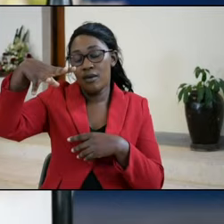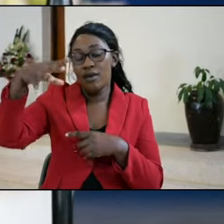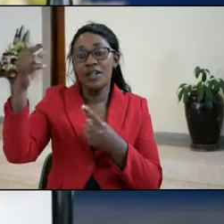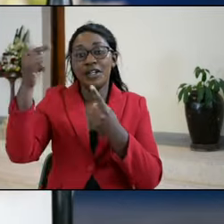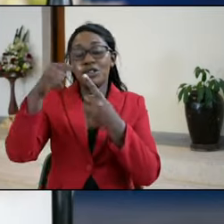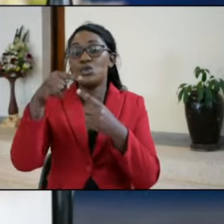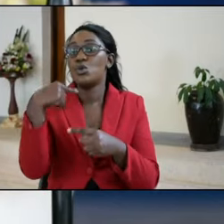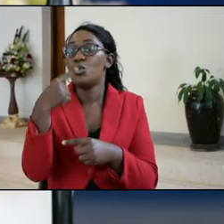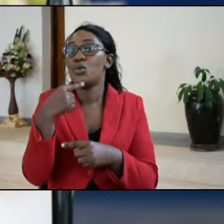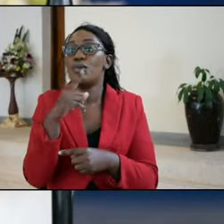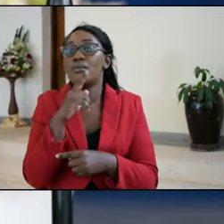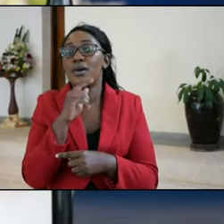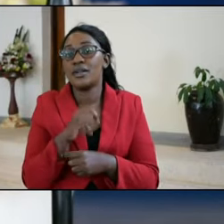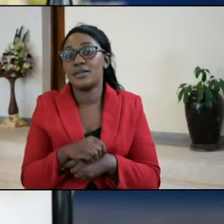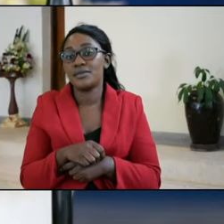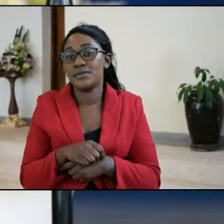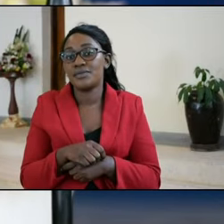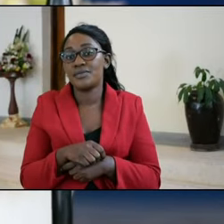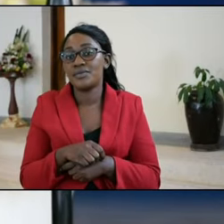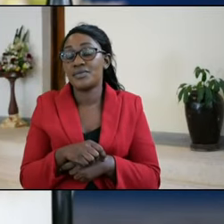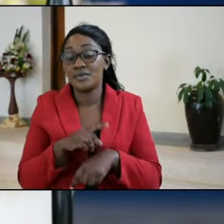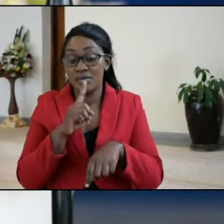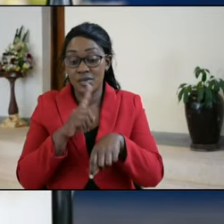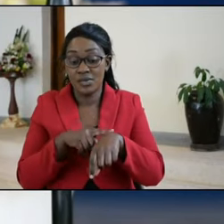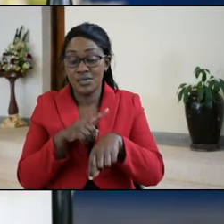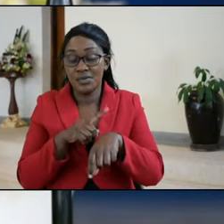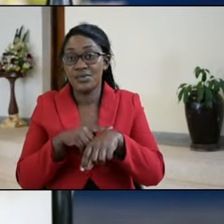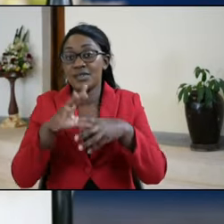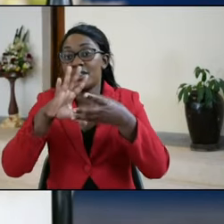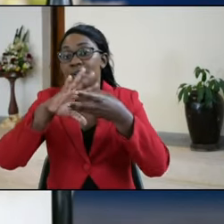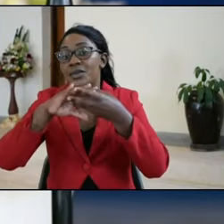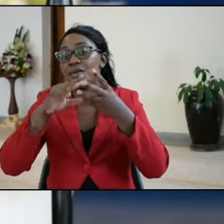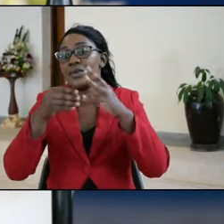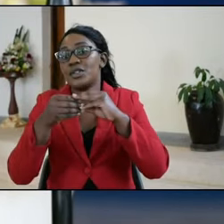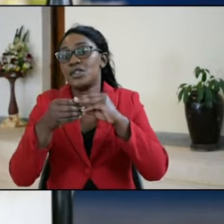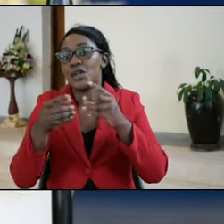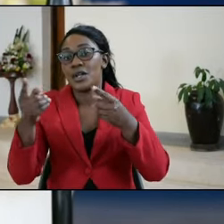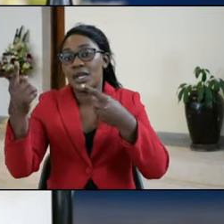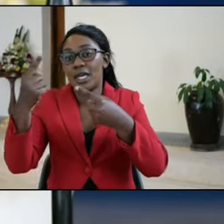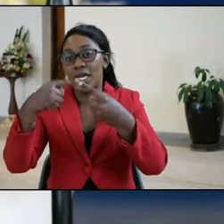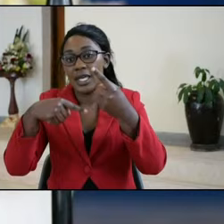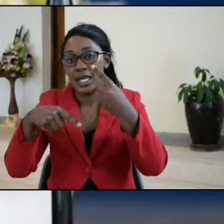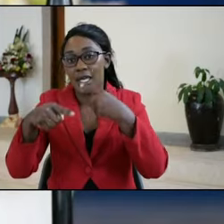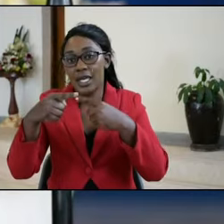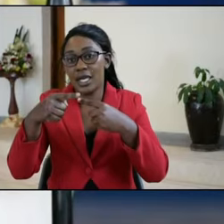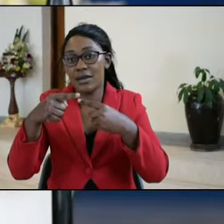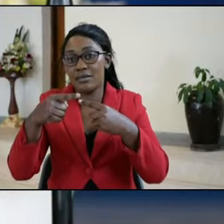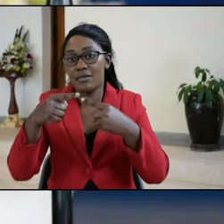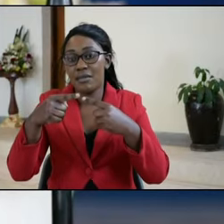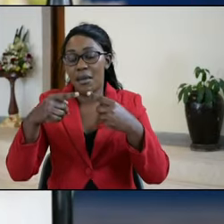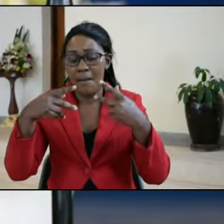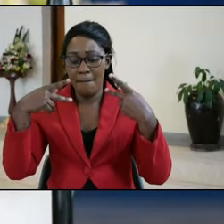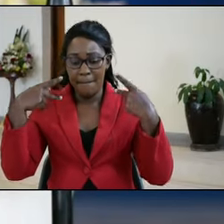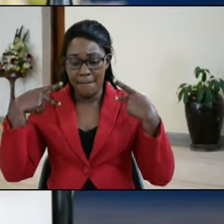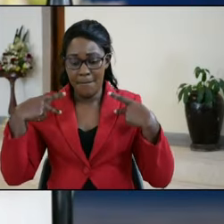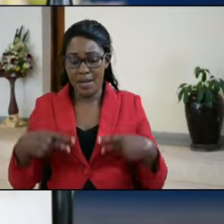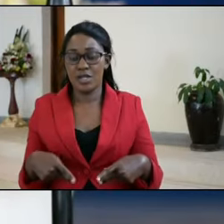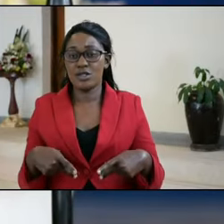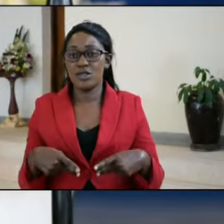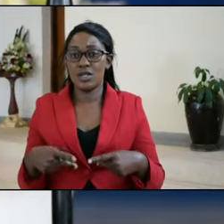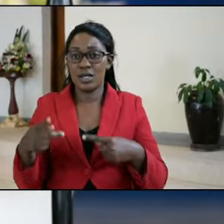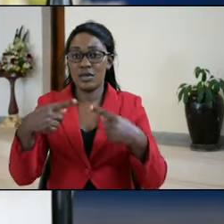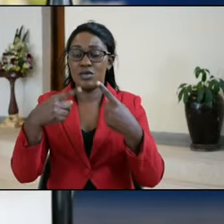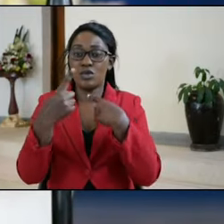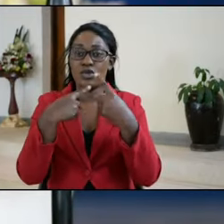man. During the creation, He came in person. He would come to the garden to talk to Adam. After